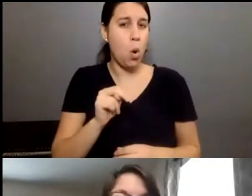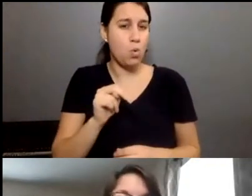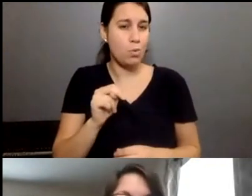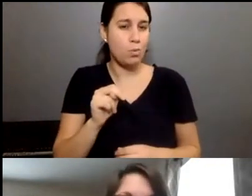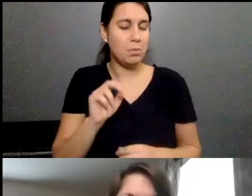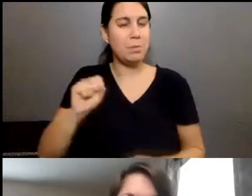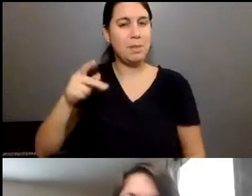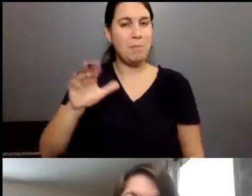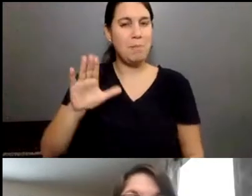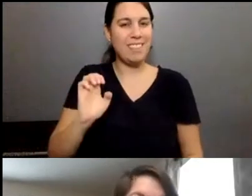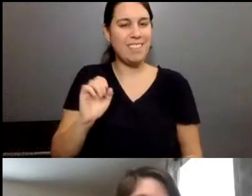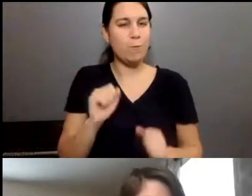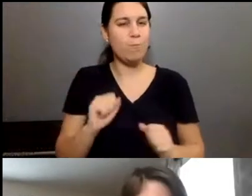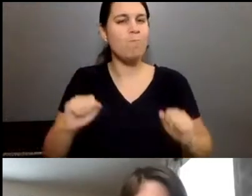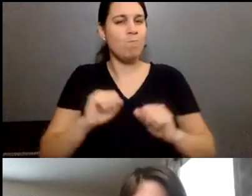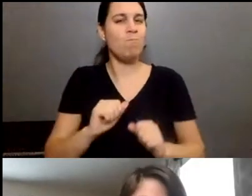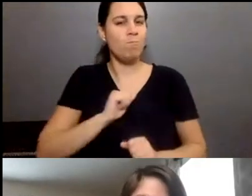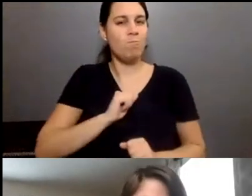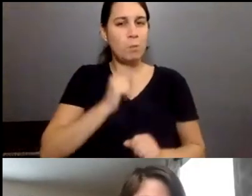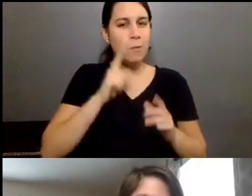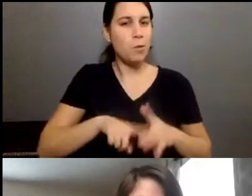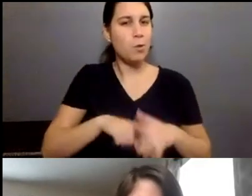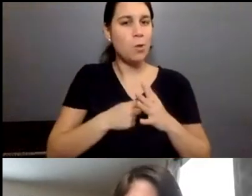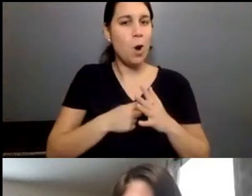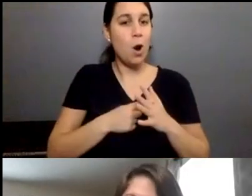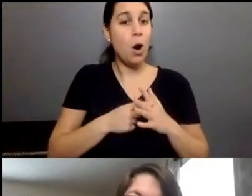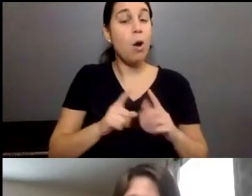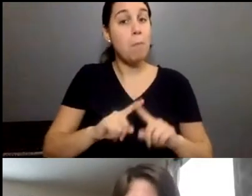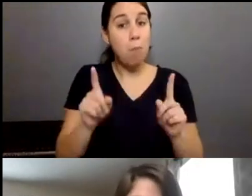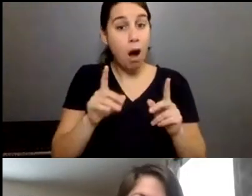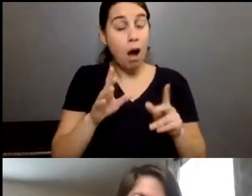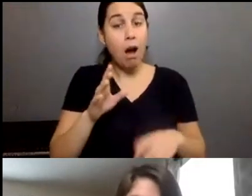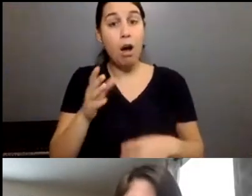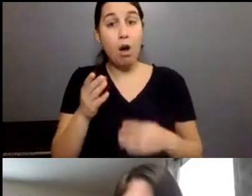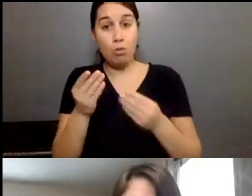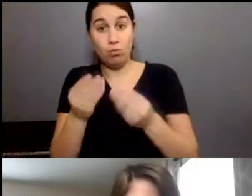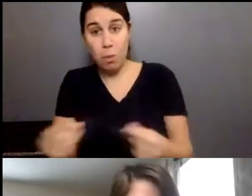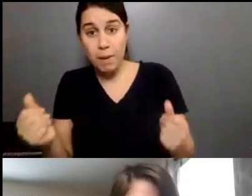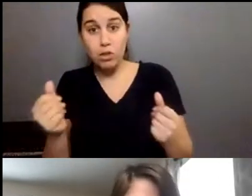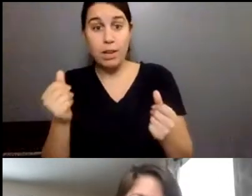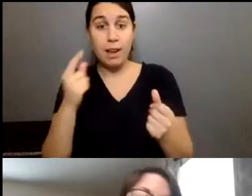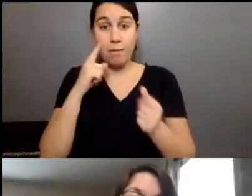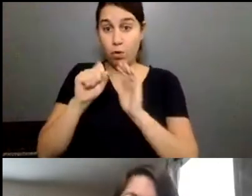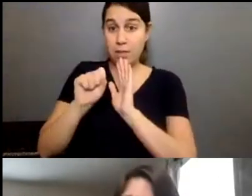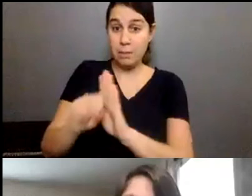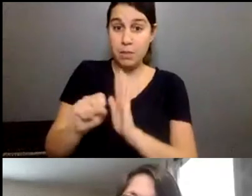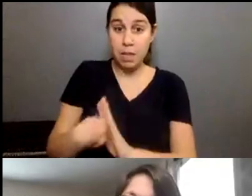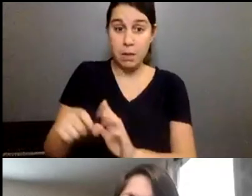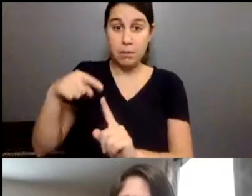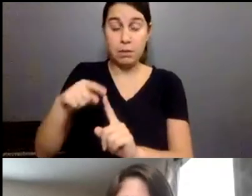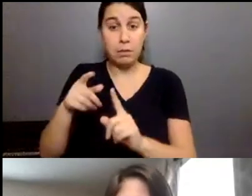start, but with remission or partial remission of some of their presenting symptoms around depression and